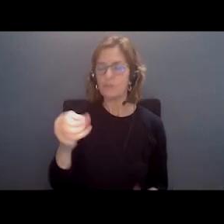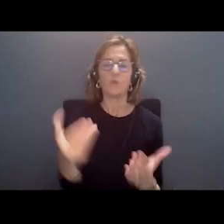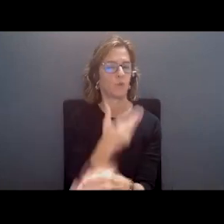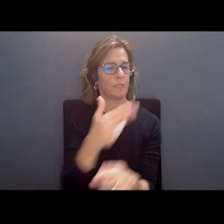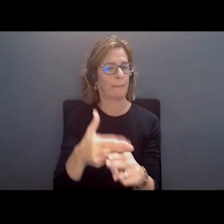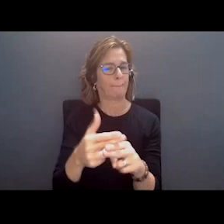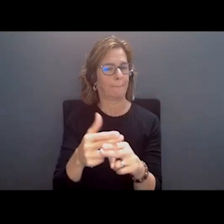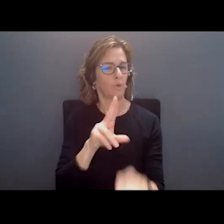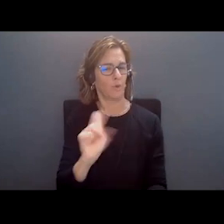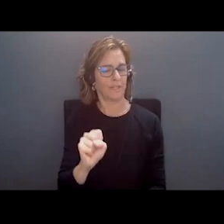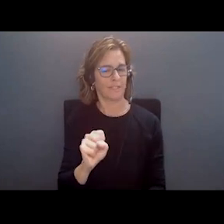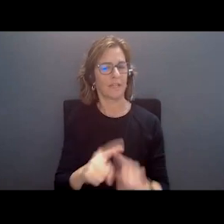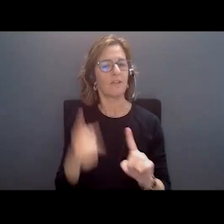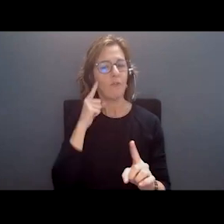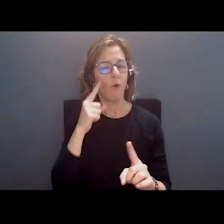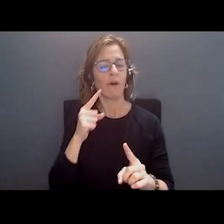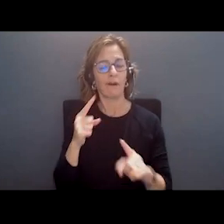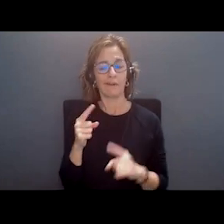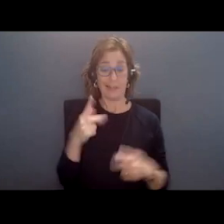National Disability Employment Awareness Month.